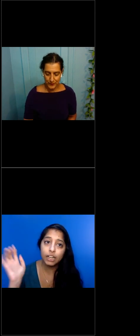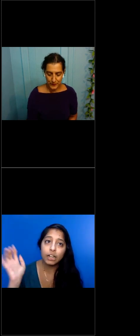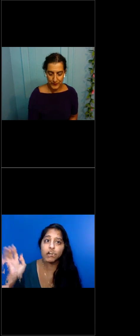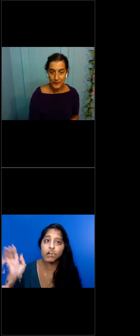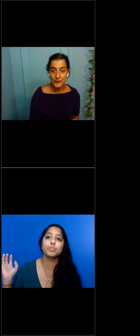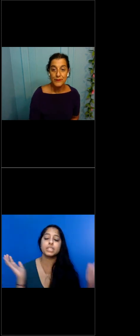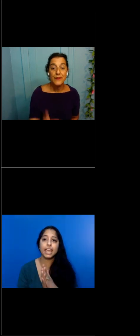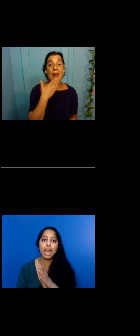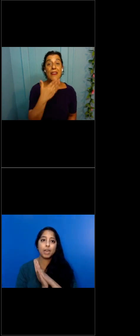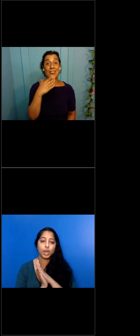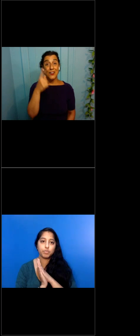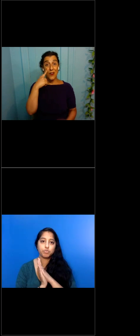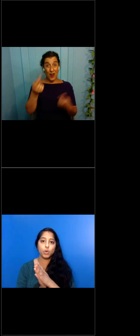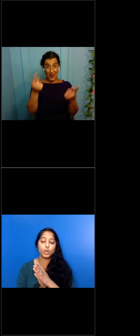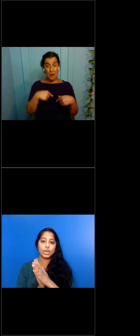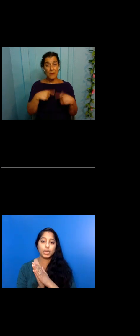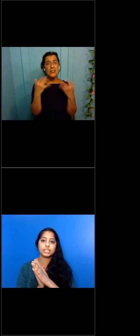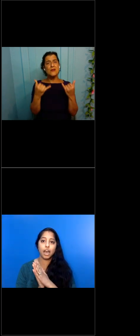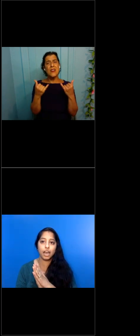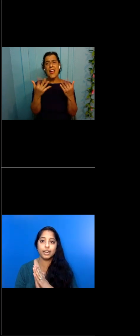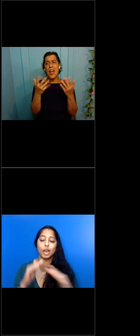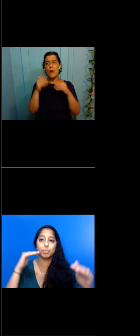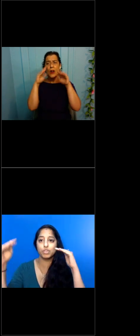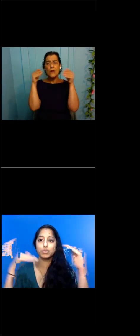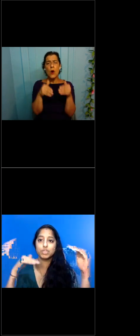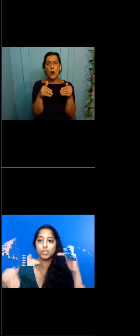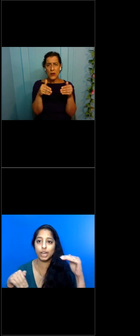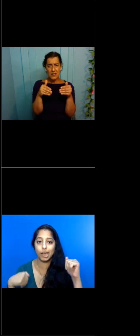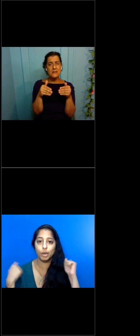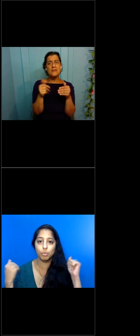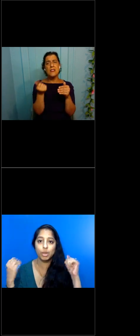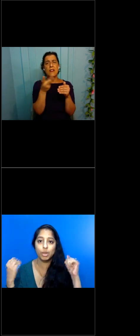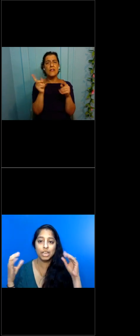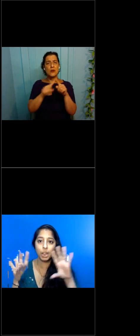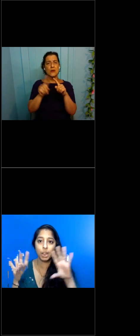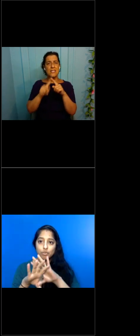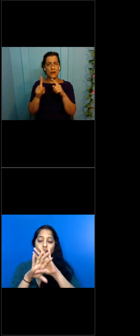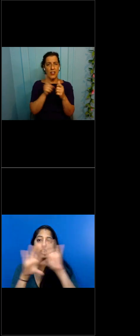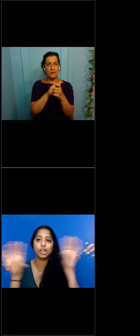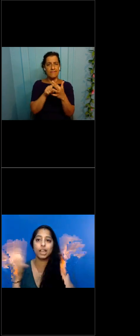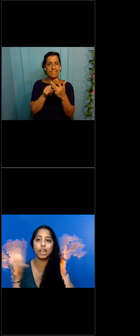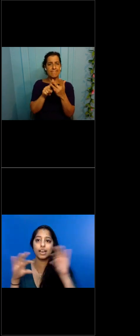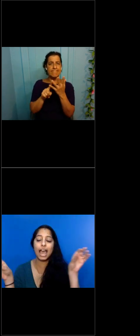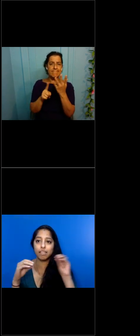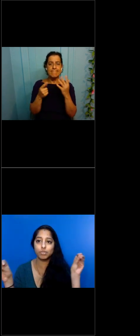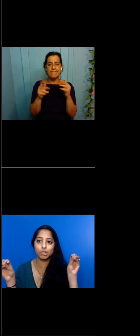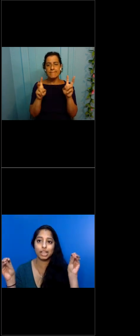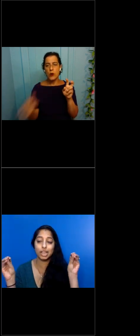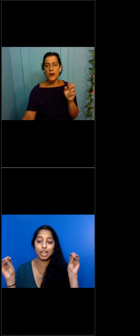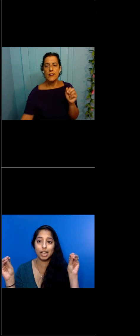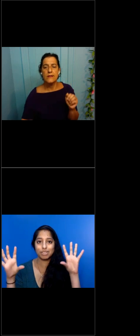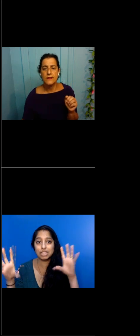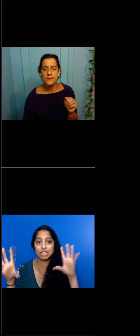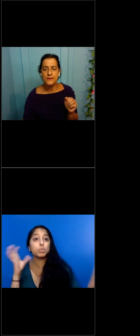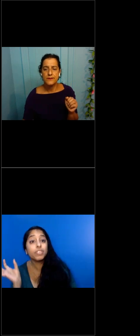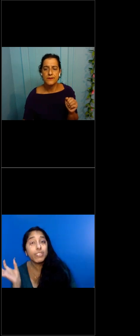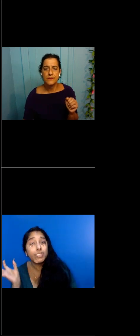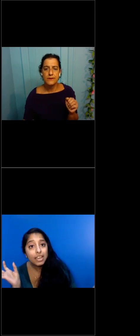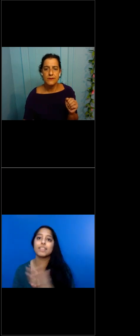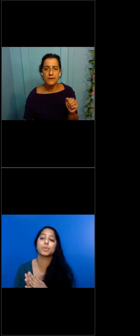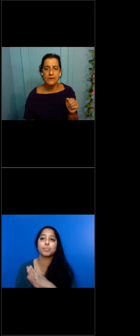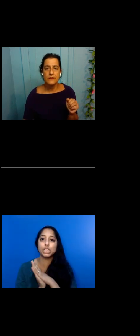here. Today, I want to focus on a few different sort of high-level